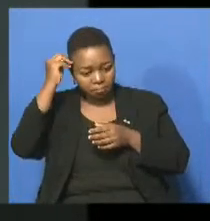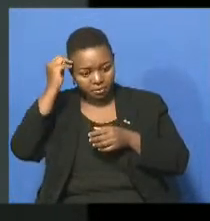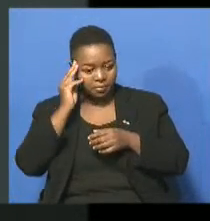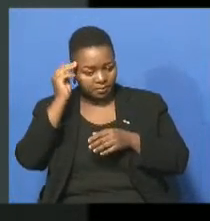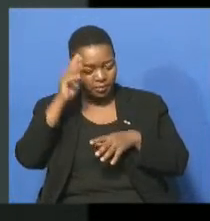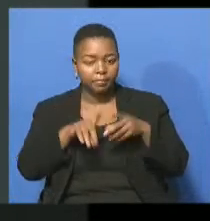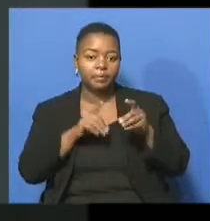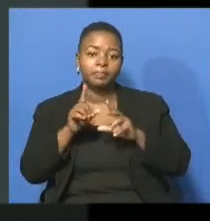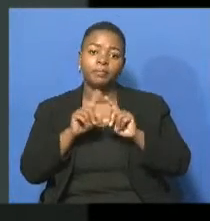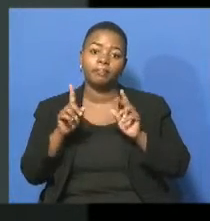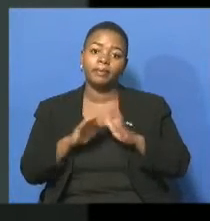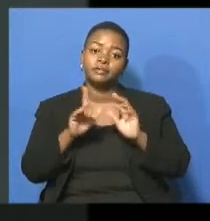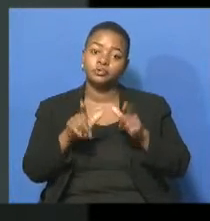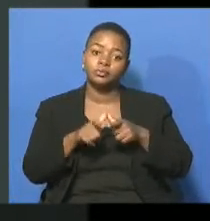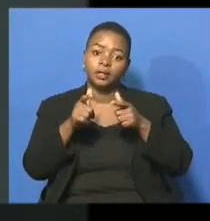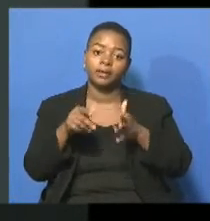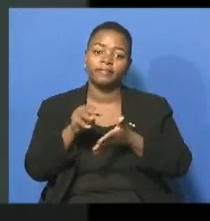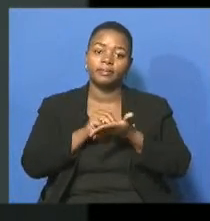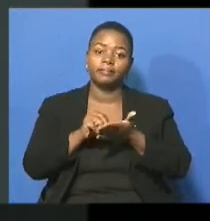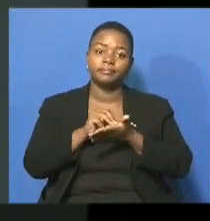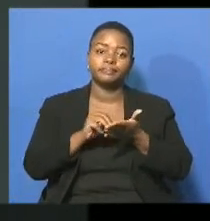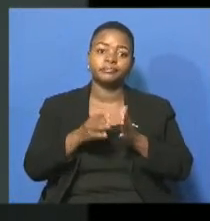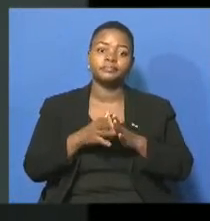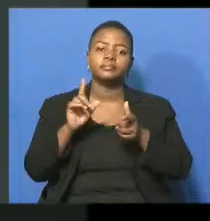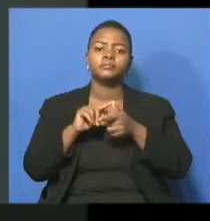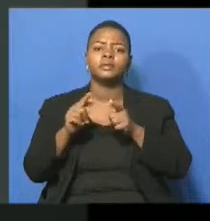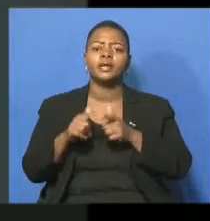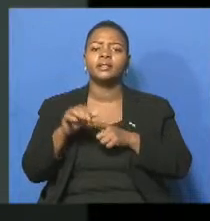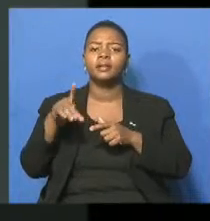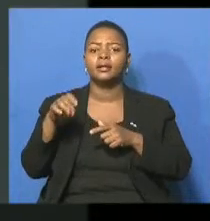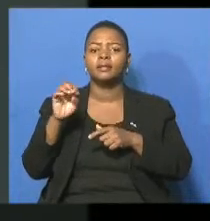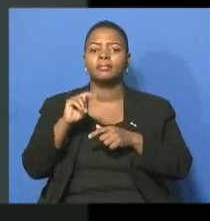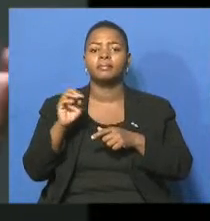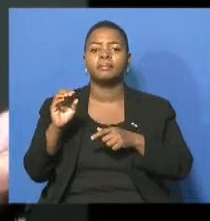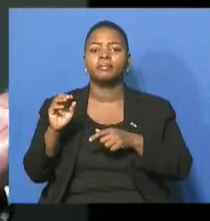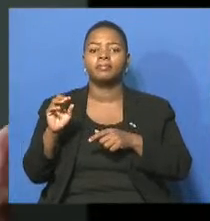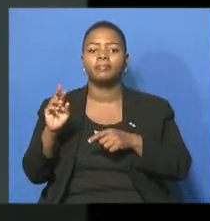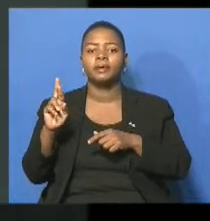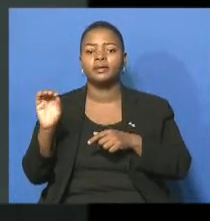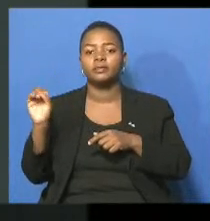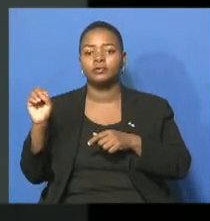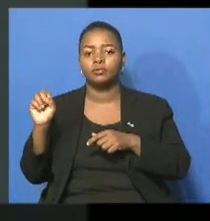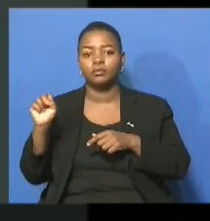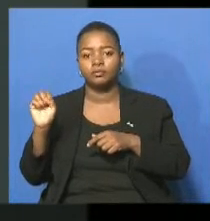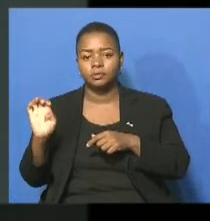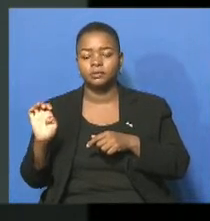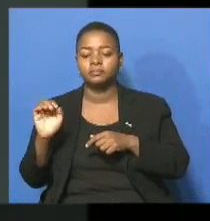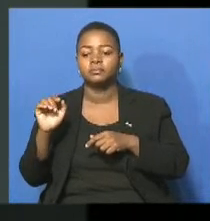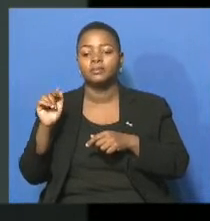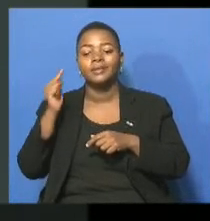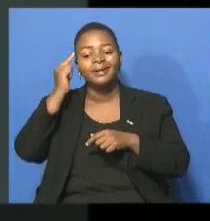in the community. And Penrose then hypothesized then that